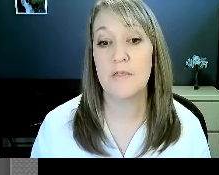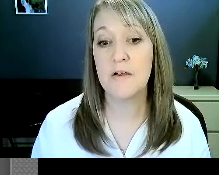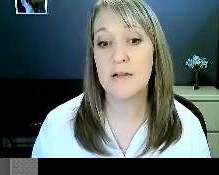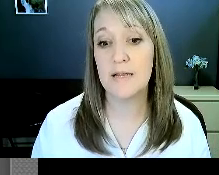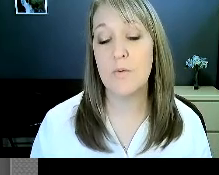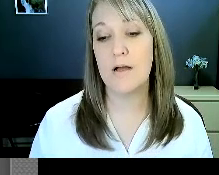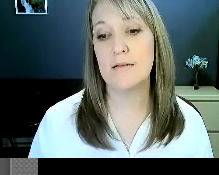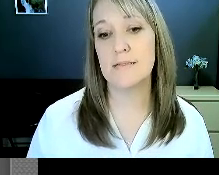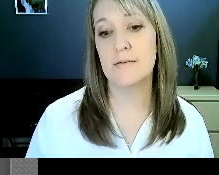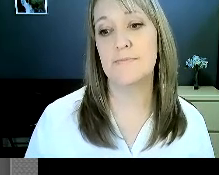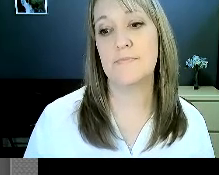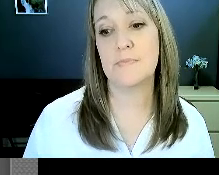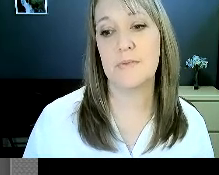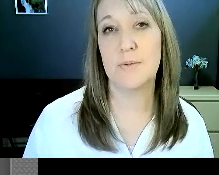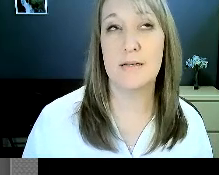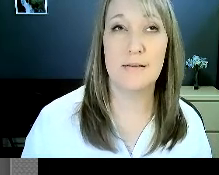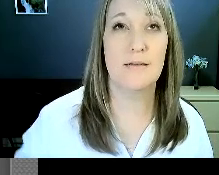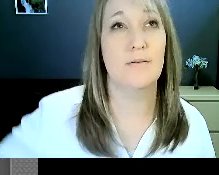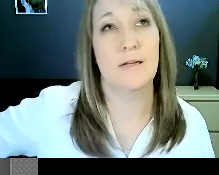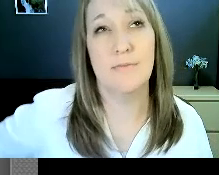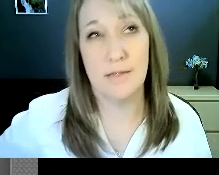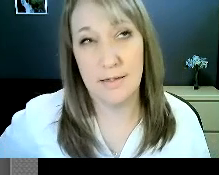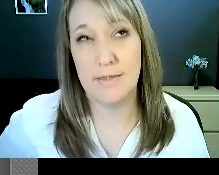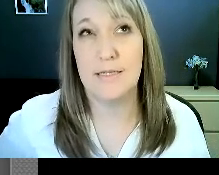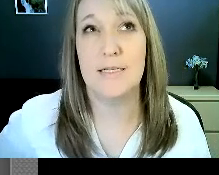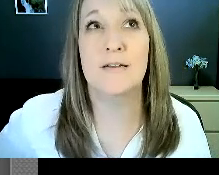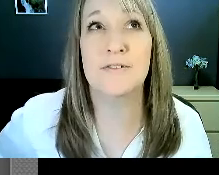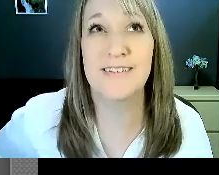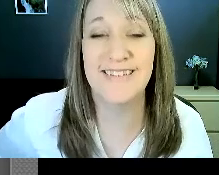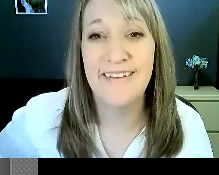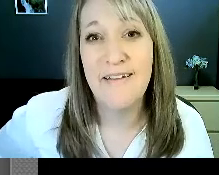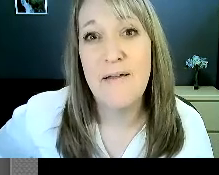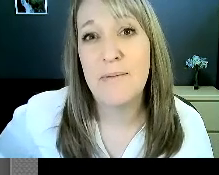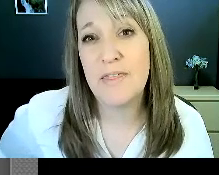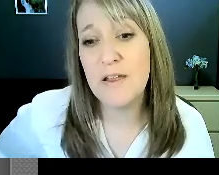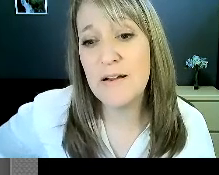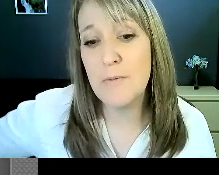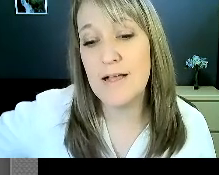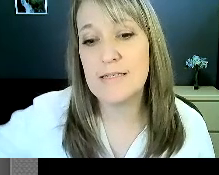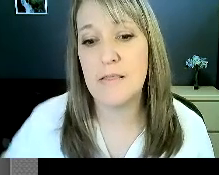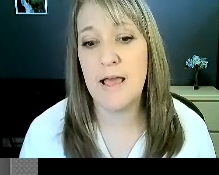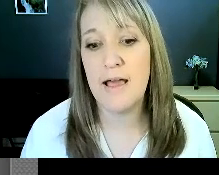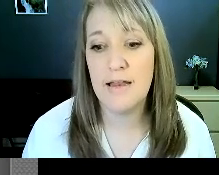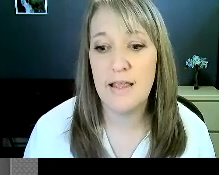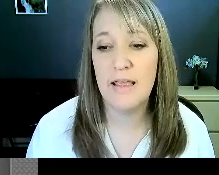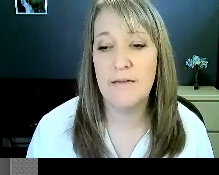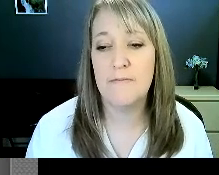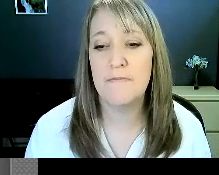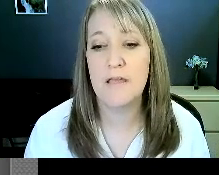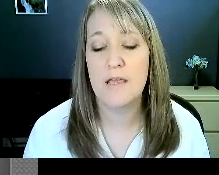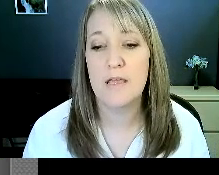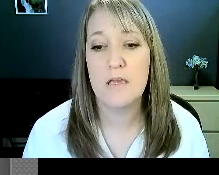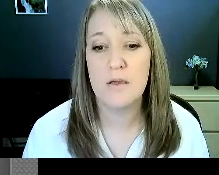the theory was, well, I don't know, kind of a lot of the 1900s, but the theory was that